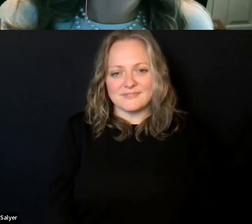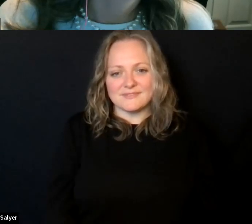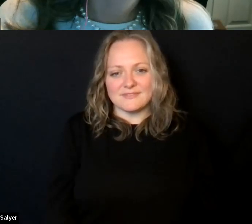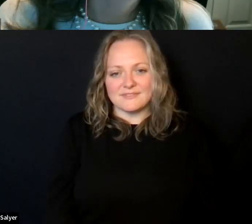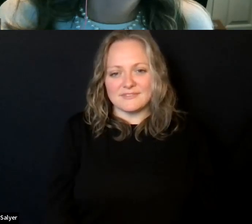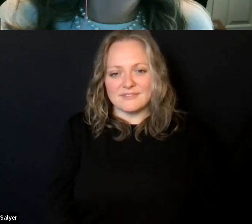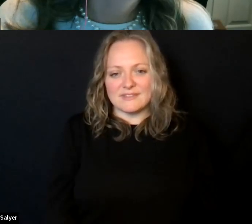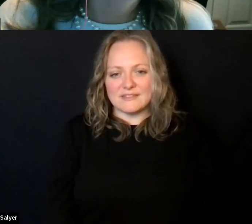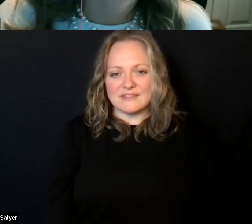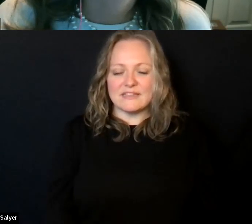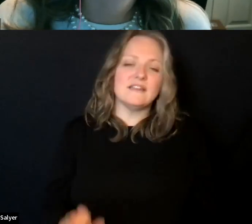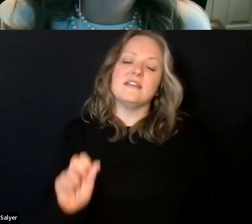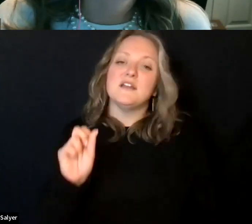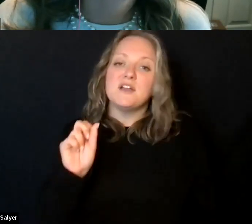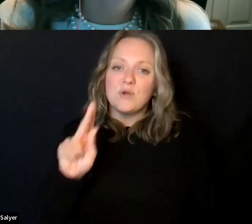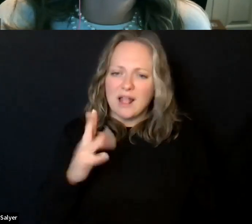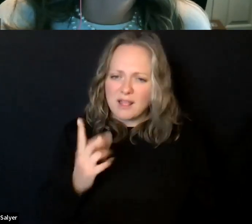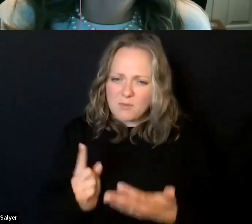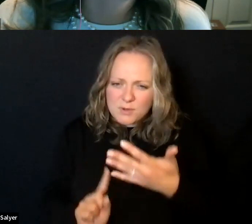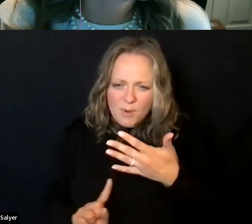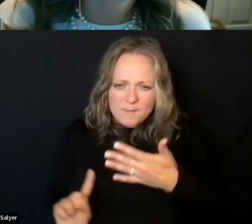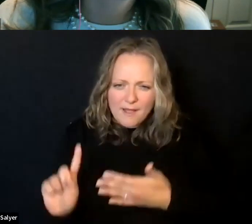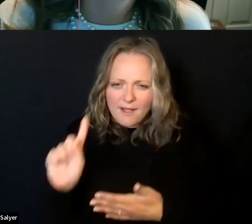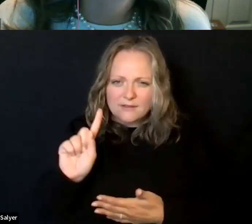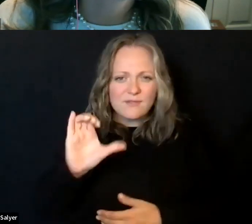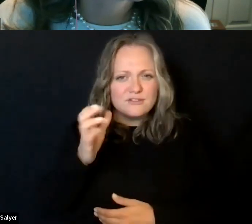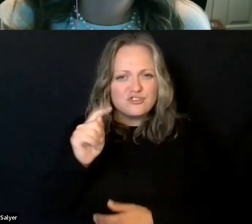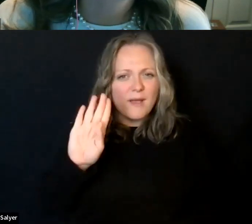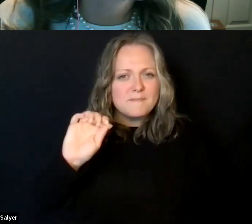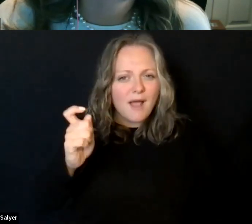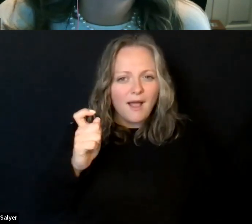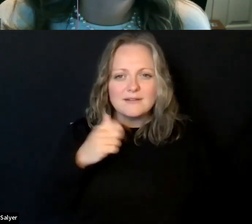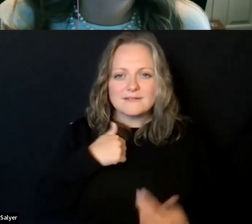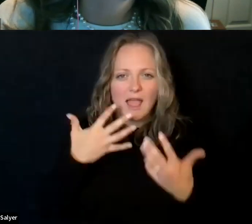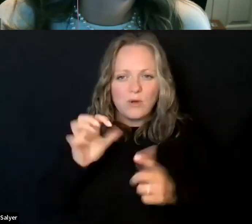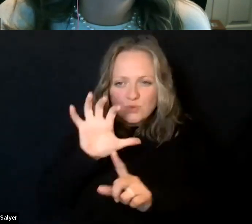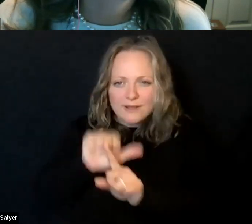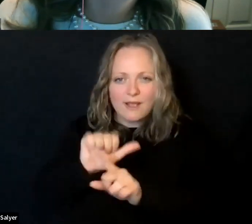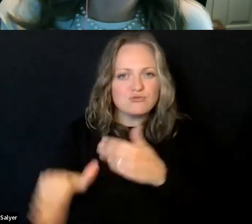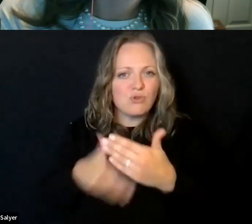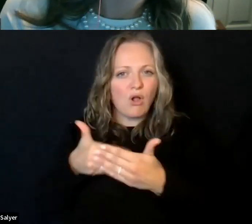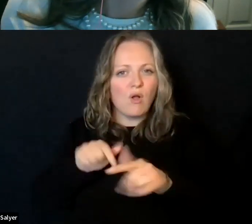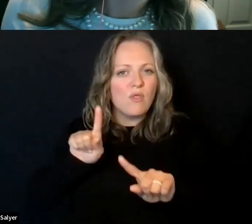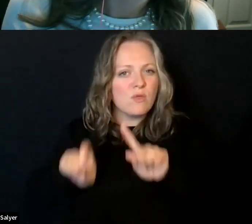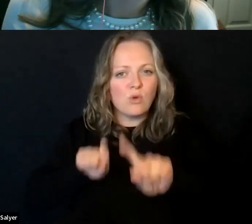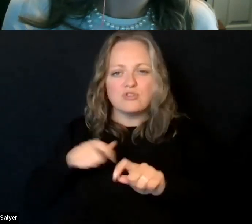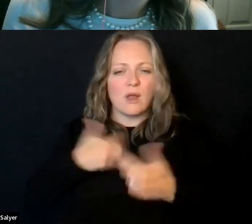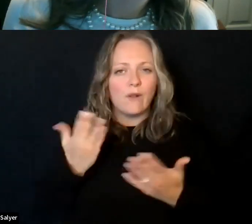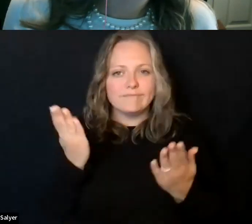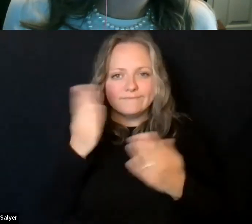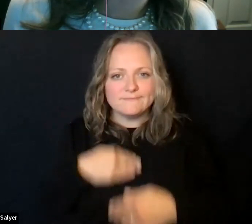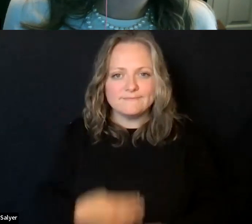Okay, and let me scroll back through the chat box because there were lots of comments today, and I want to make sure I captured all of the questions.